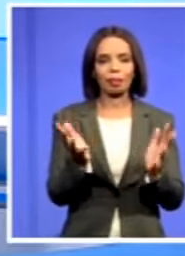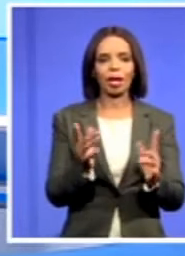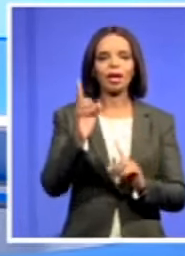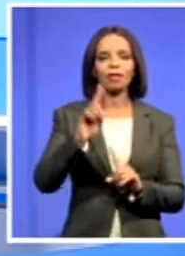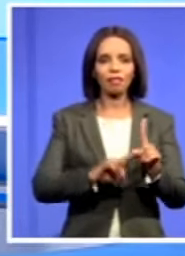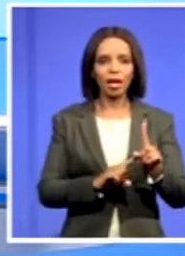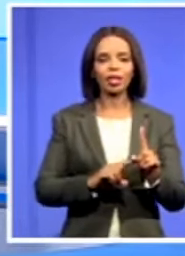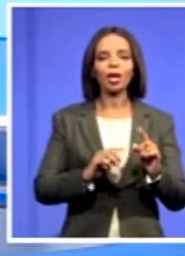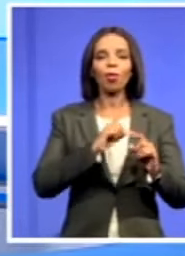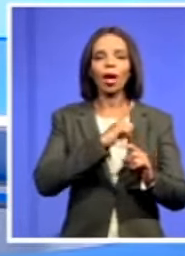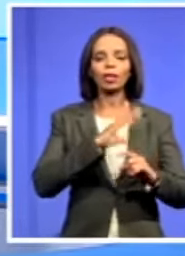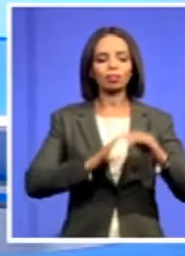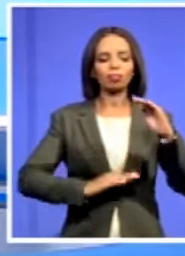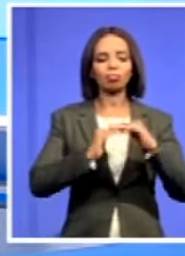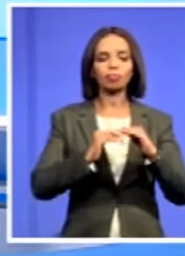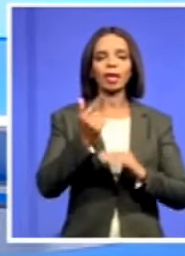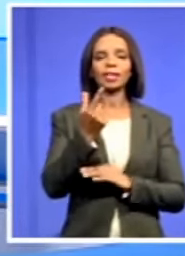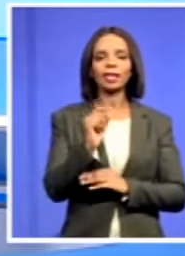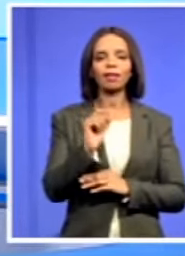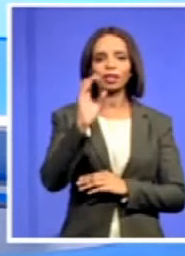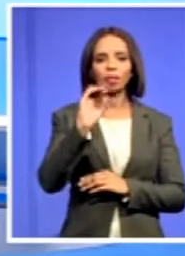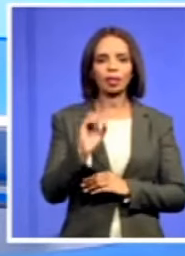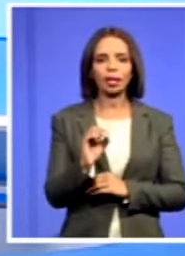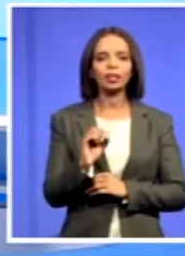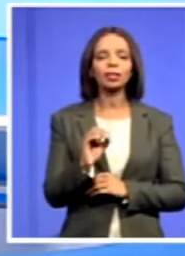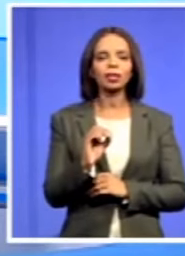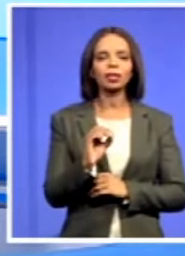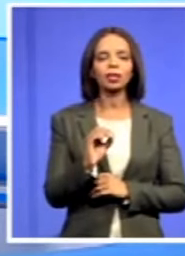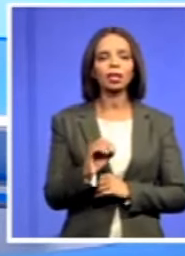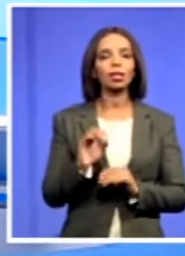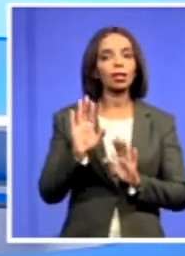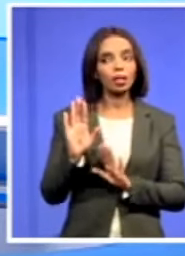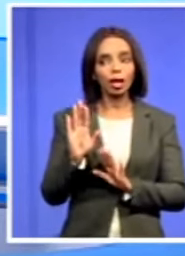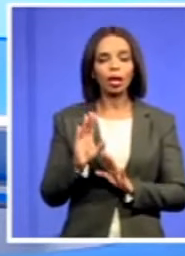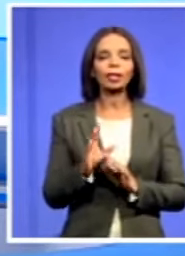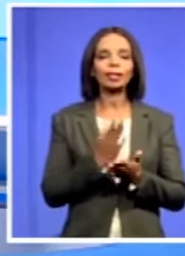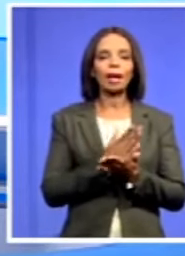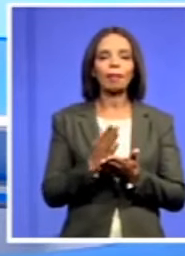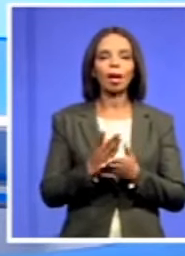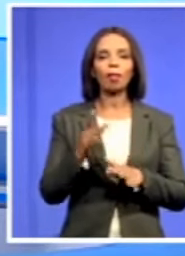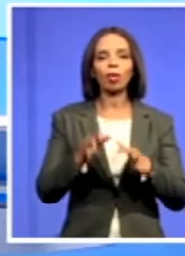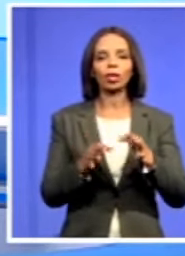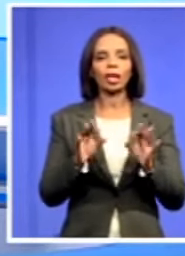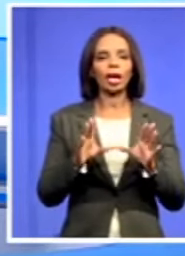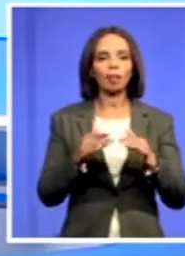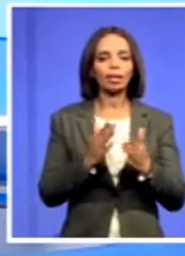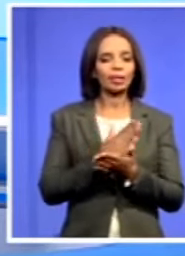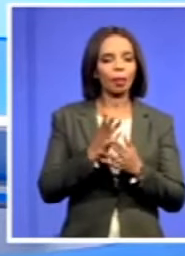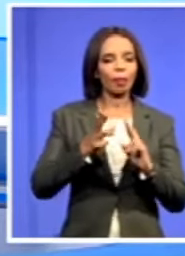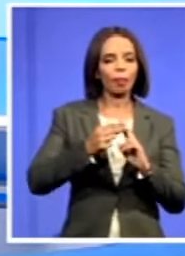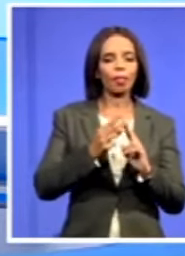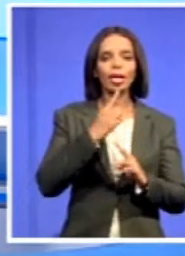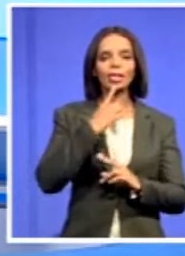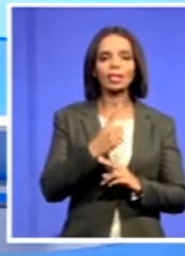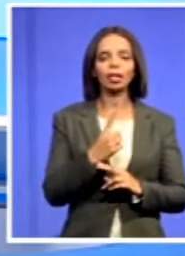threshold. The Congress of South African Students and some political parties have called for Boshielo's head, saying she is to blame for